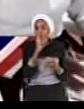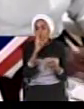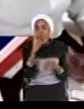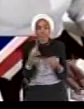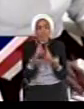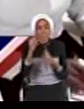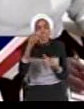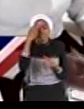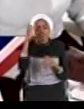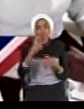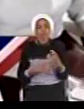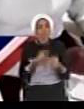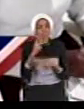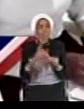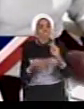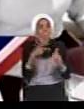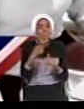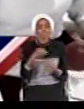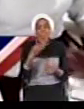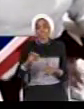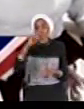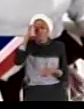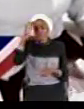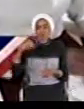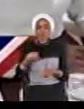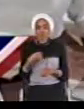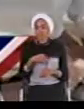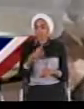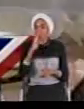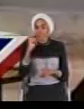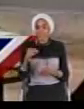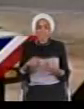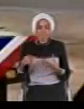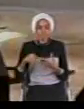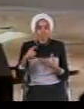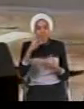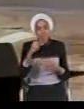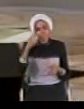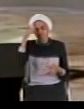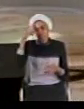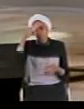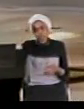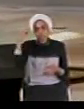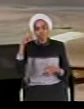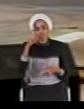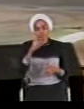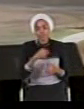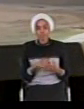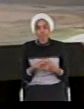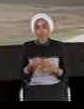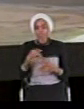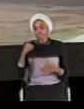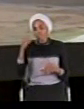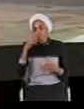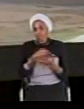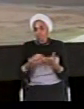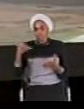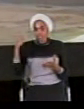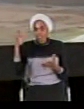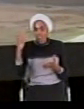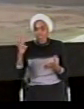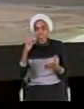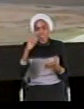of men we were among you for your sakes. Look at verse 6. It says in verse 6, and ye